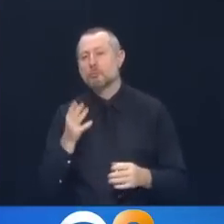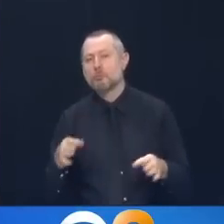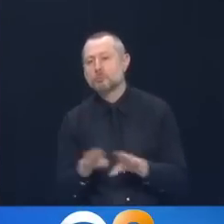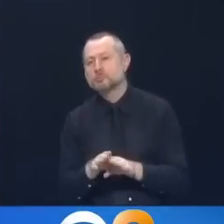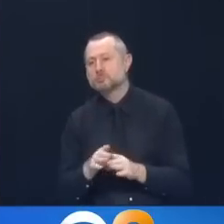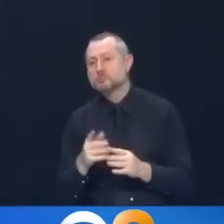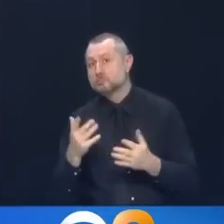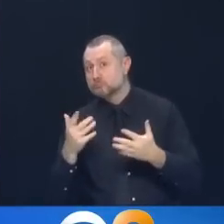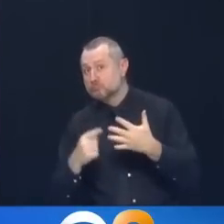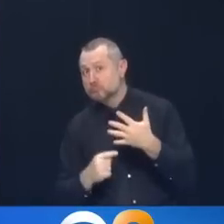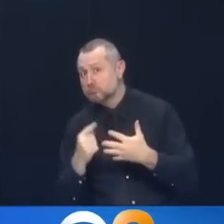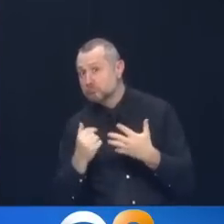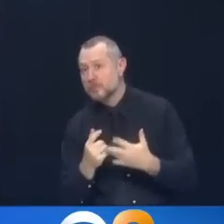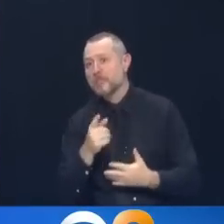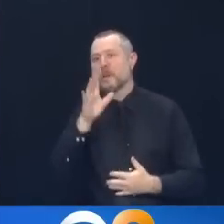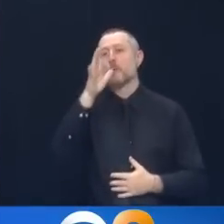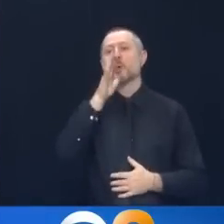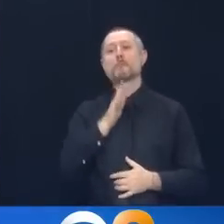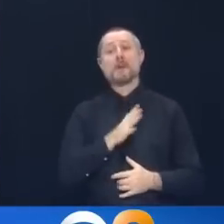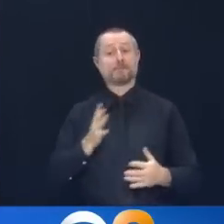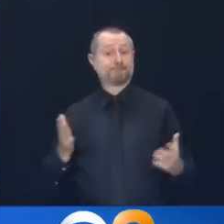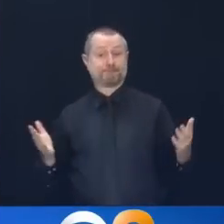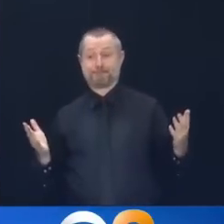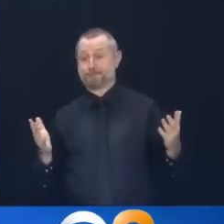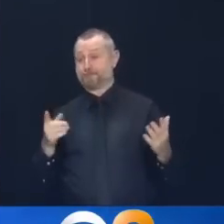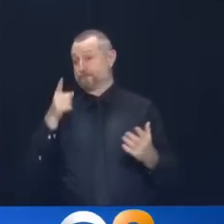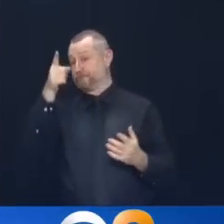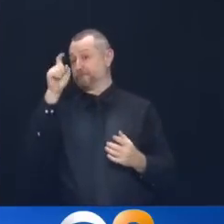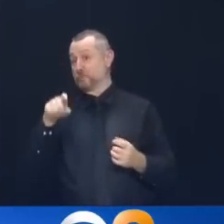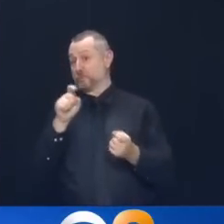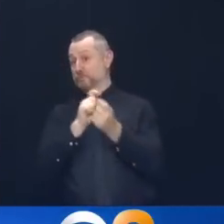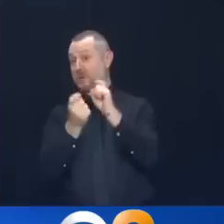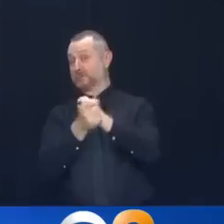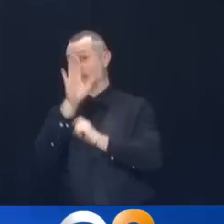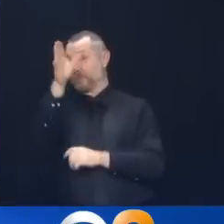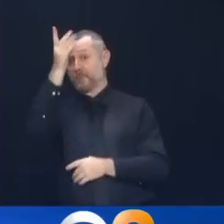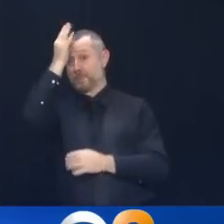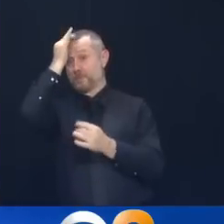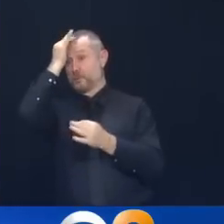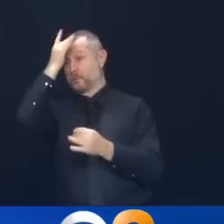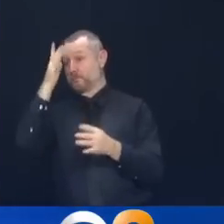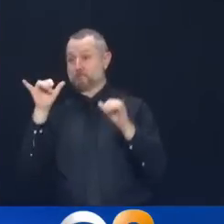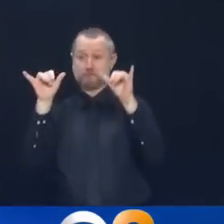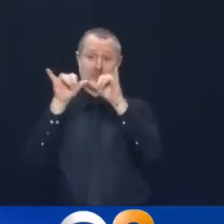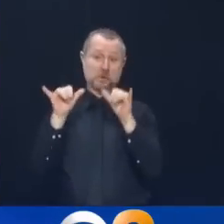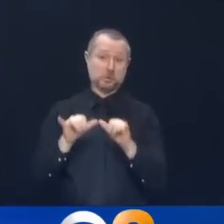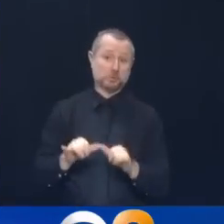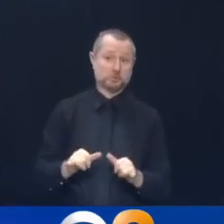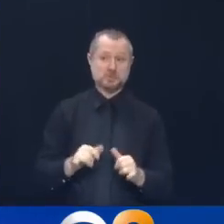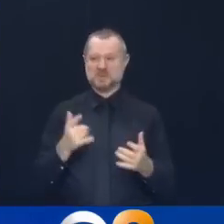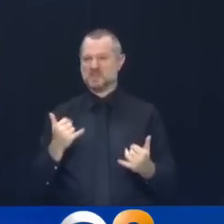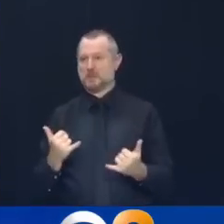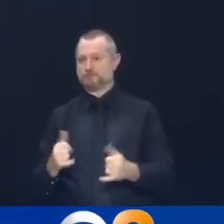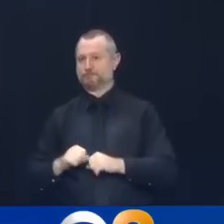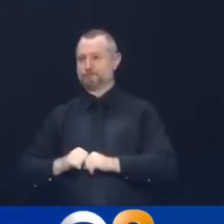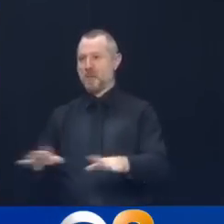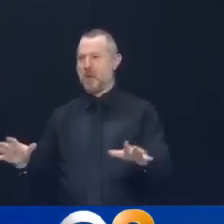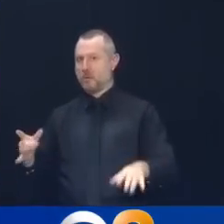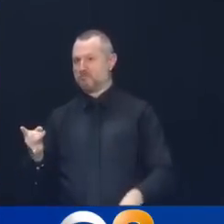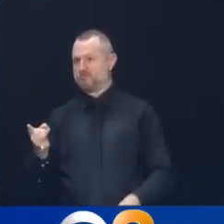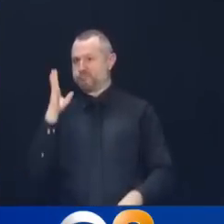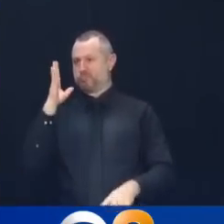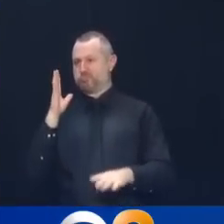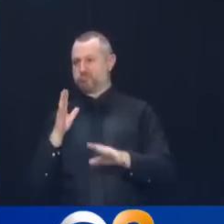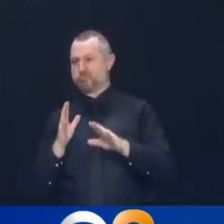Is there just a need to rethink our metrics when there is so much spread throughout the nation in New York?